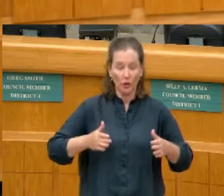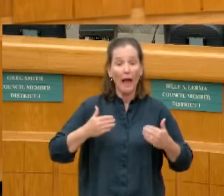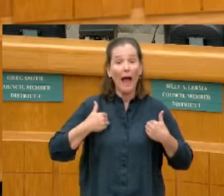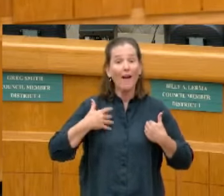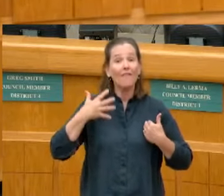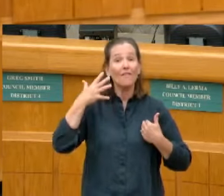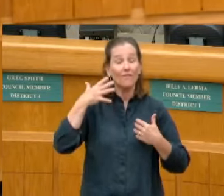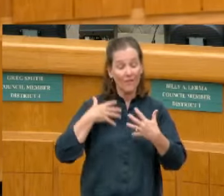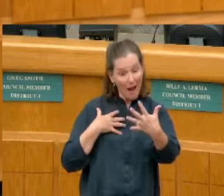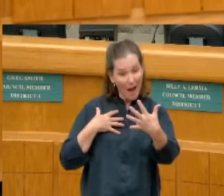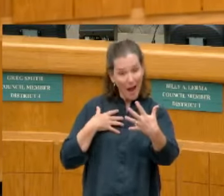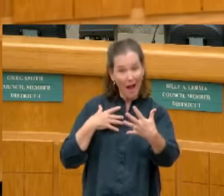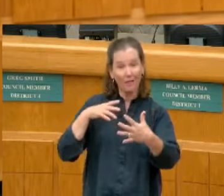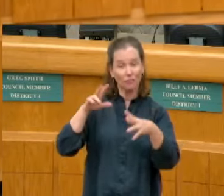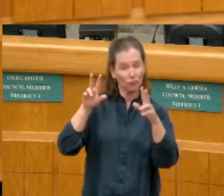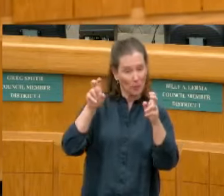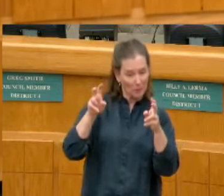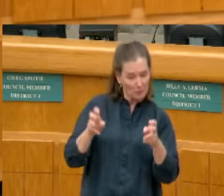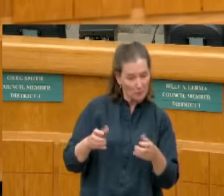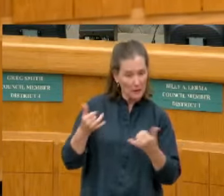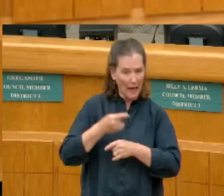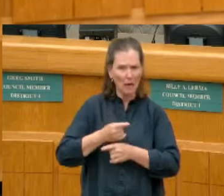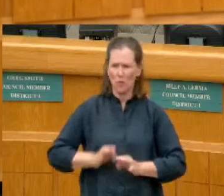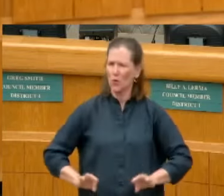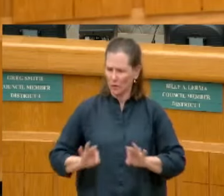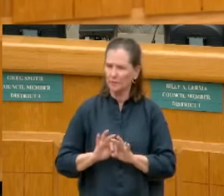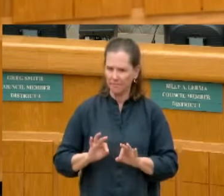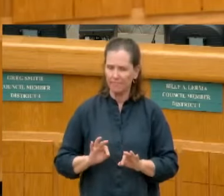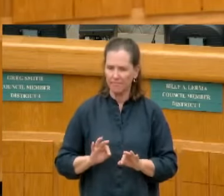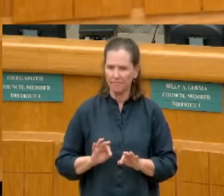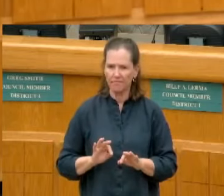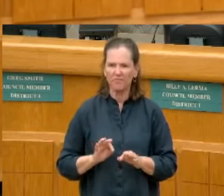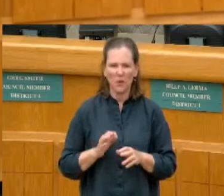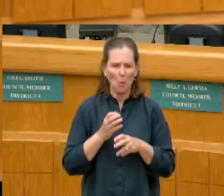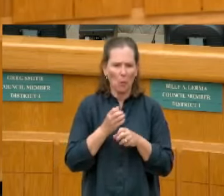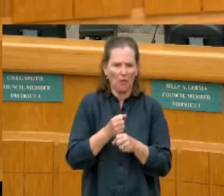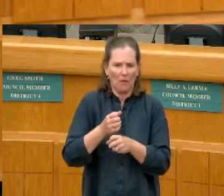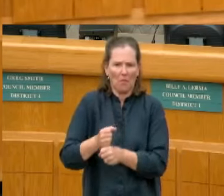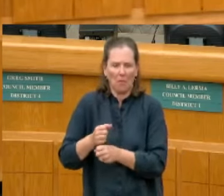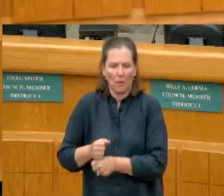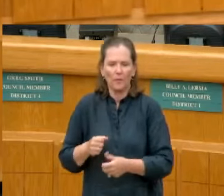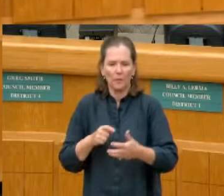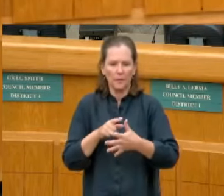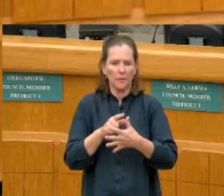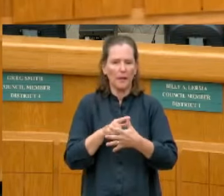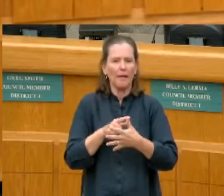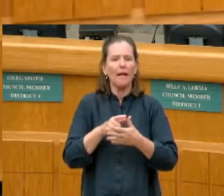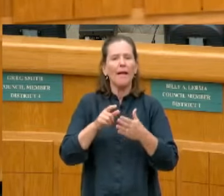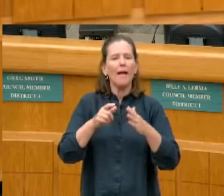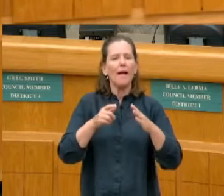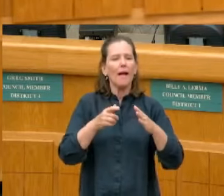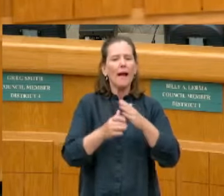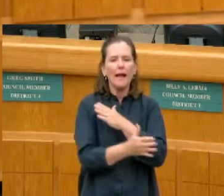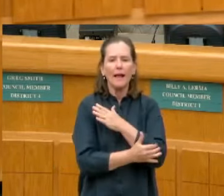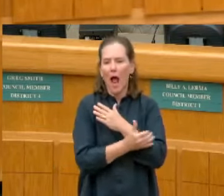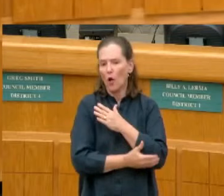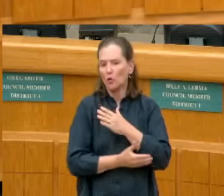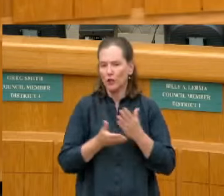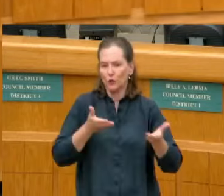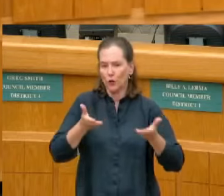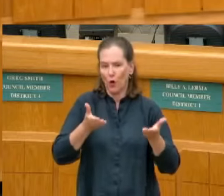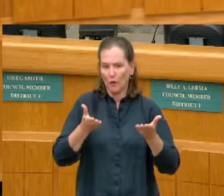important to cover today, and so let's go over them briefly. County Services Update. I want to let you know where we are at the county